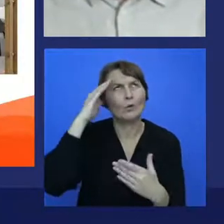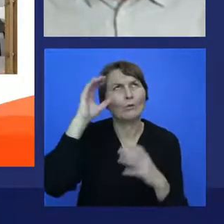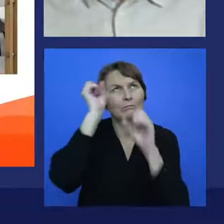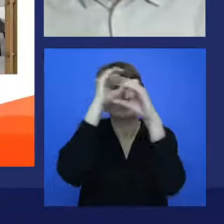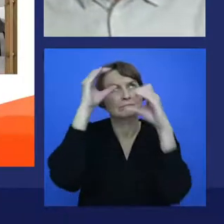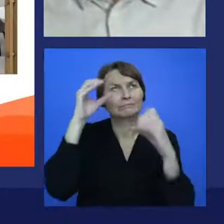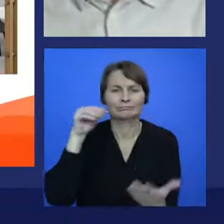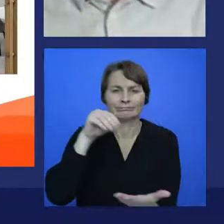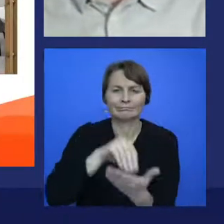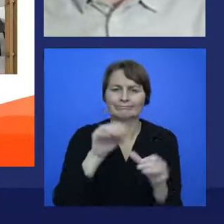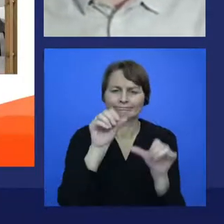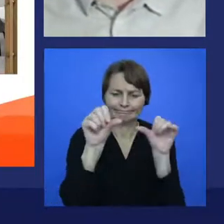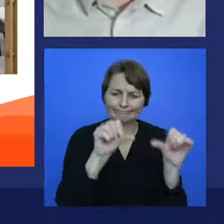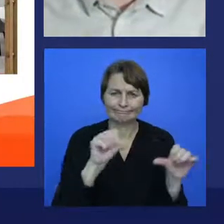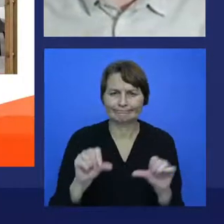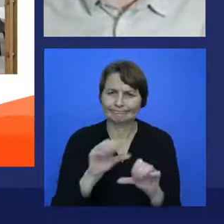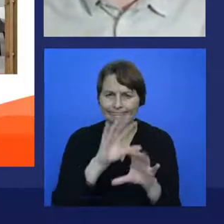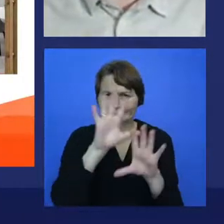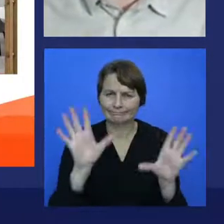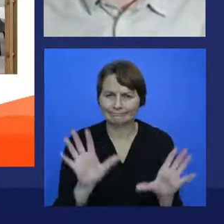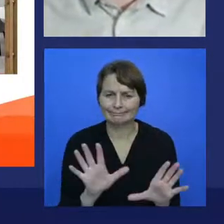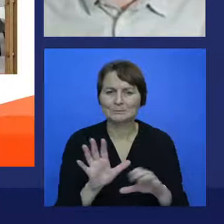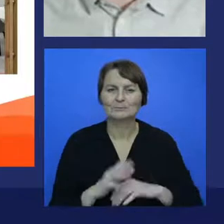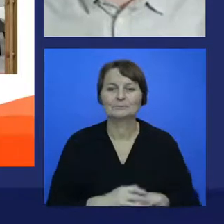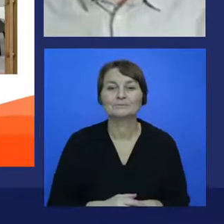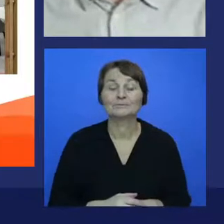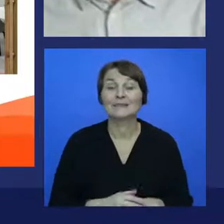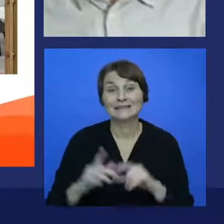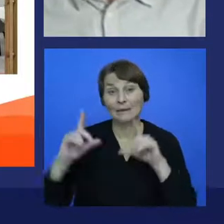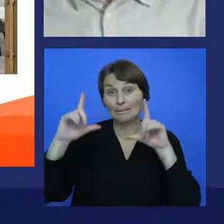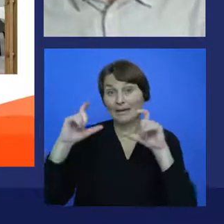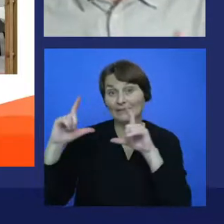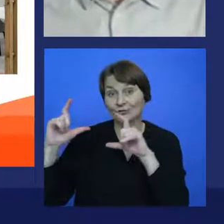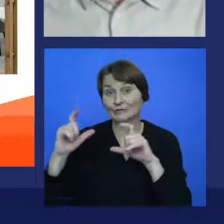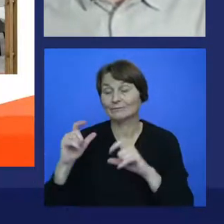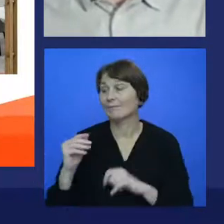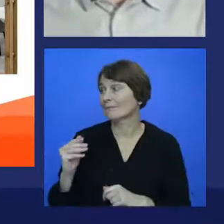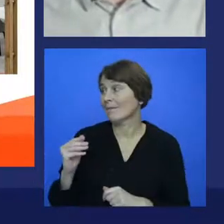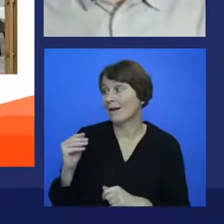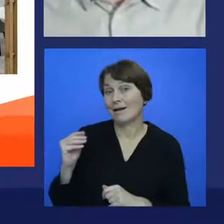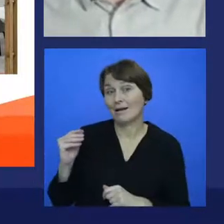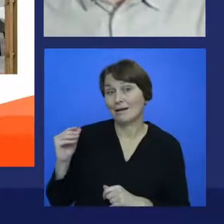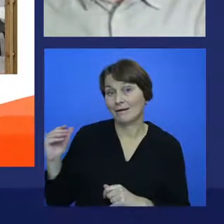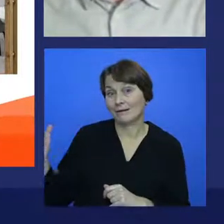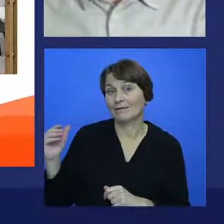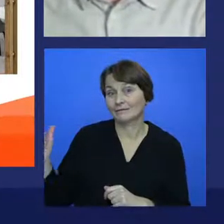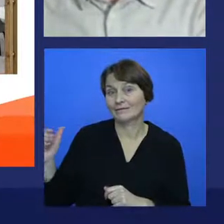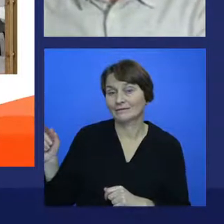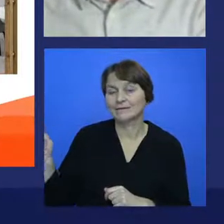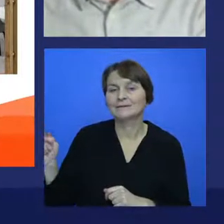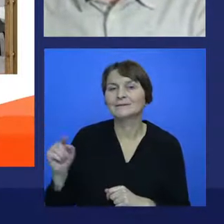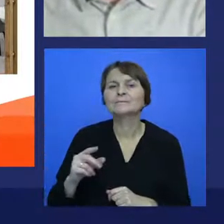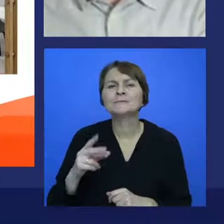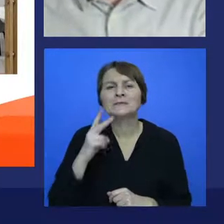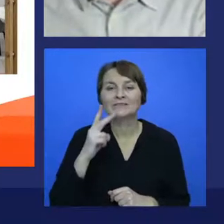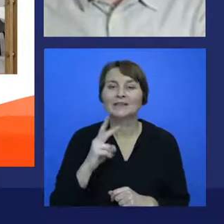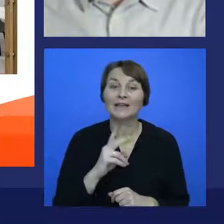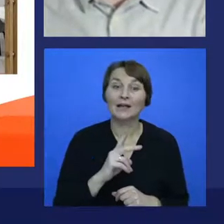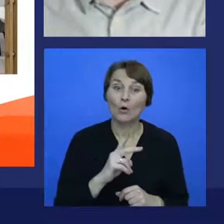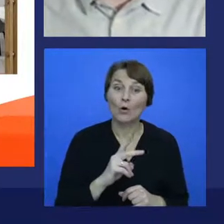a couple of images. On the left, you can see that there's a real image of the space versus the